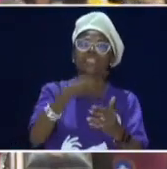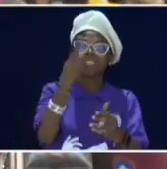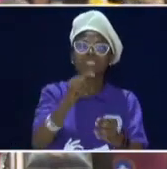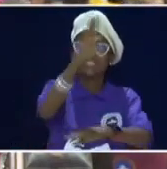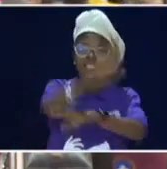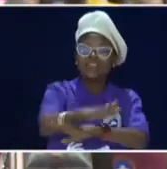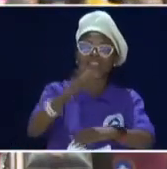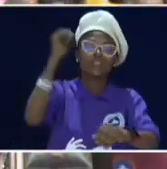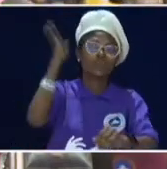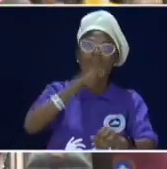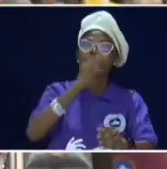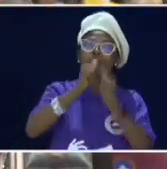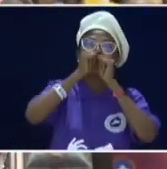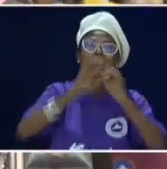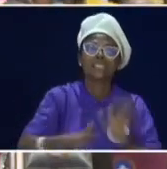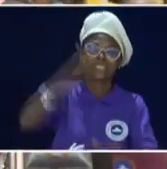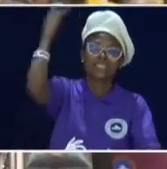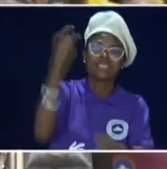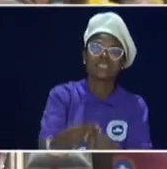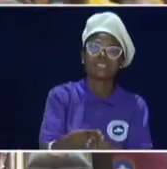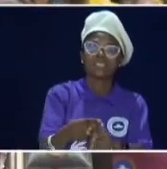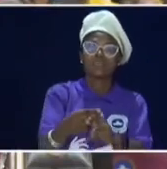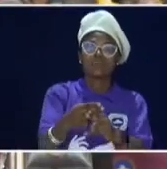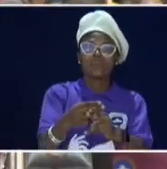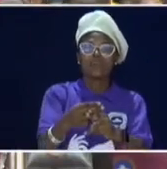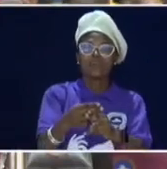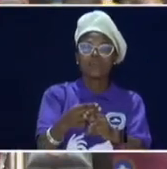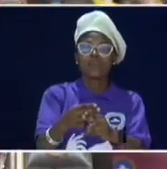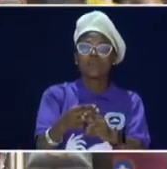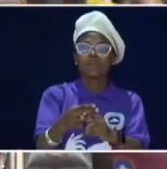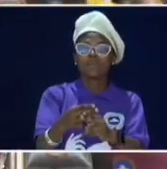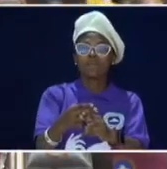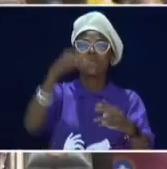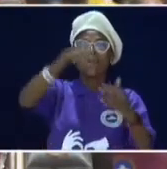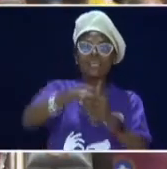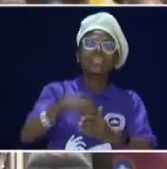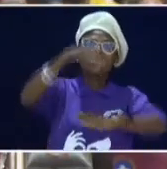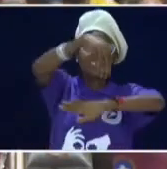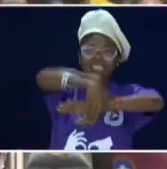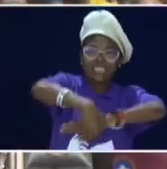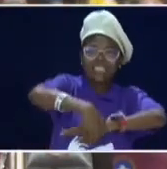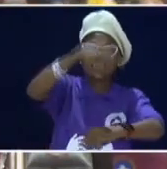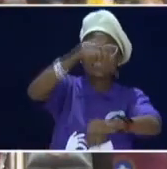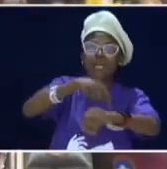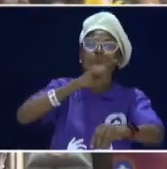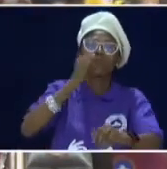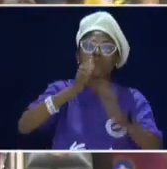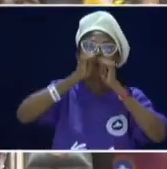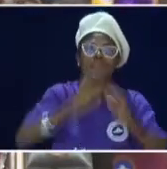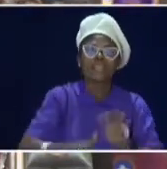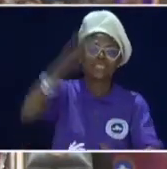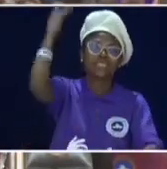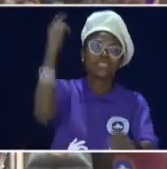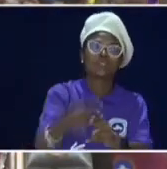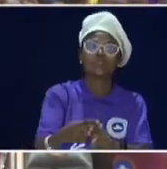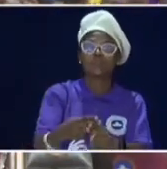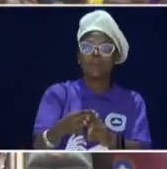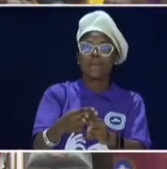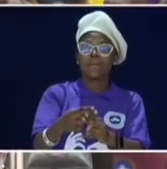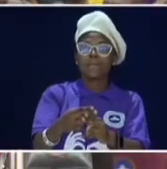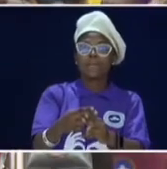you'll be blessed. Lale e ti eni ibukun. In the night time you'll be blessed.